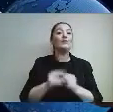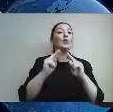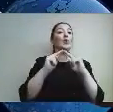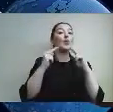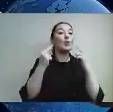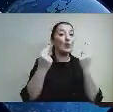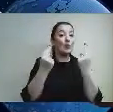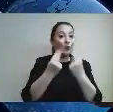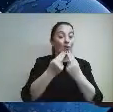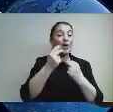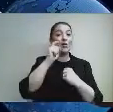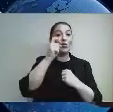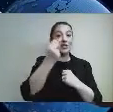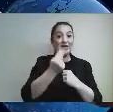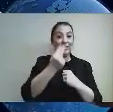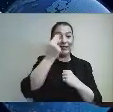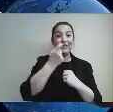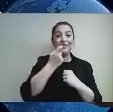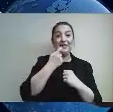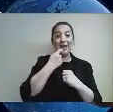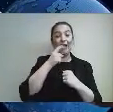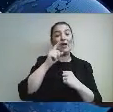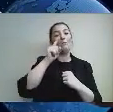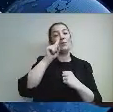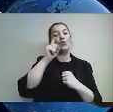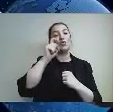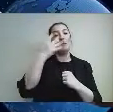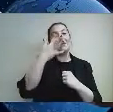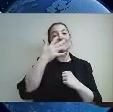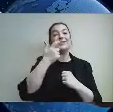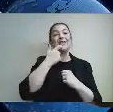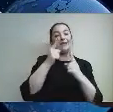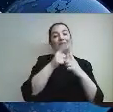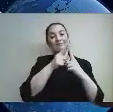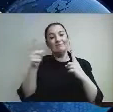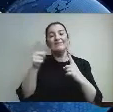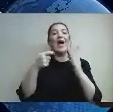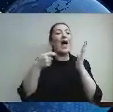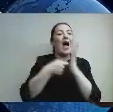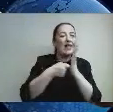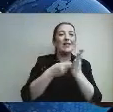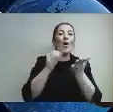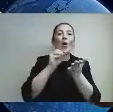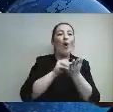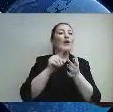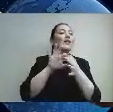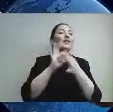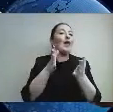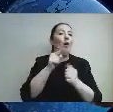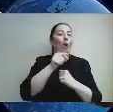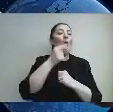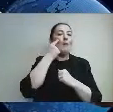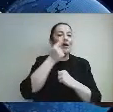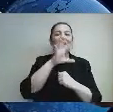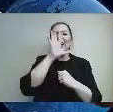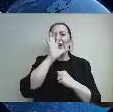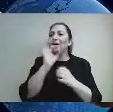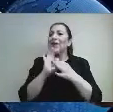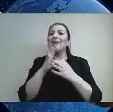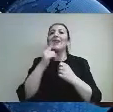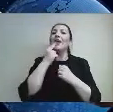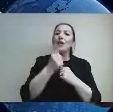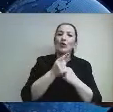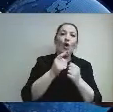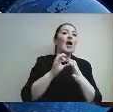when you look at its theory, I mean, and how people understand social entrepreneurship, you see a common